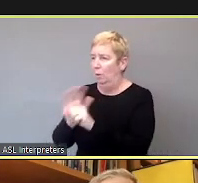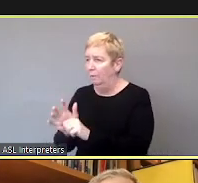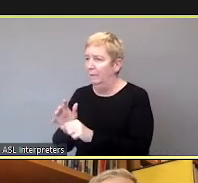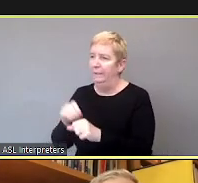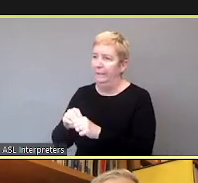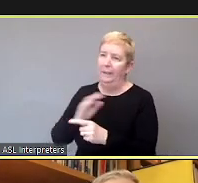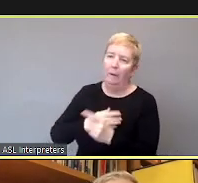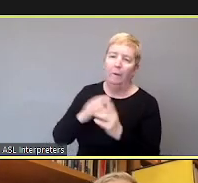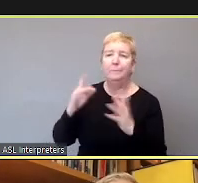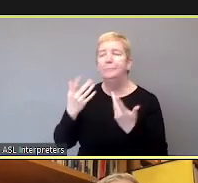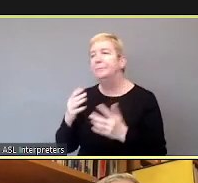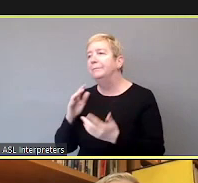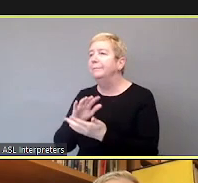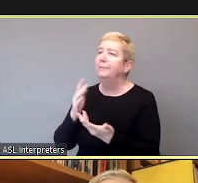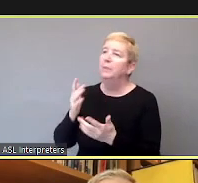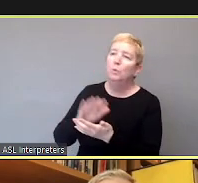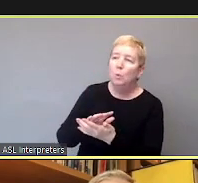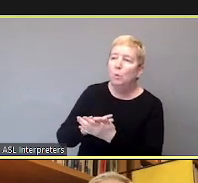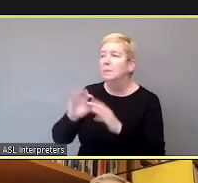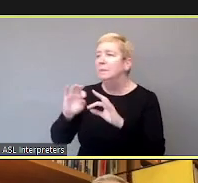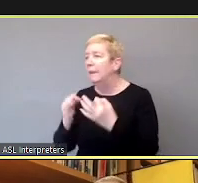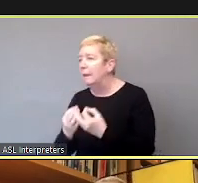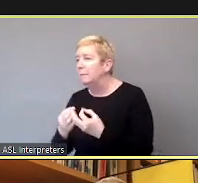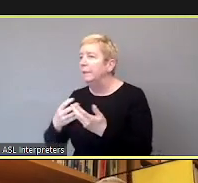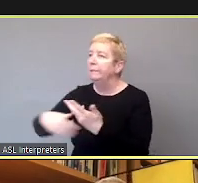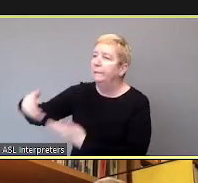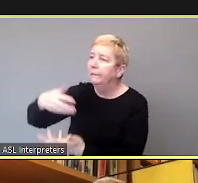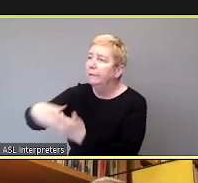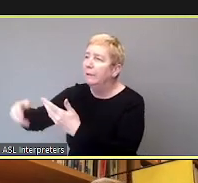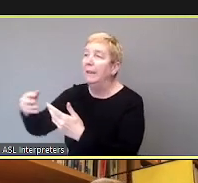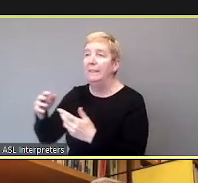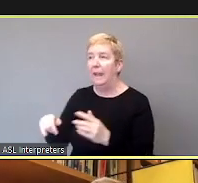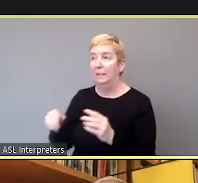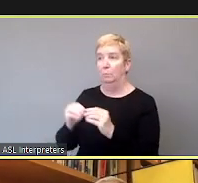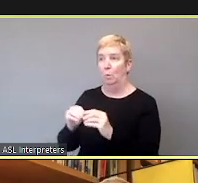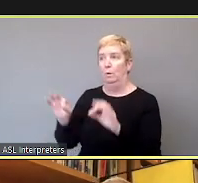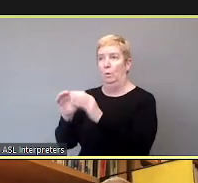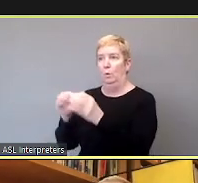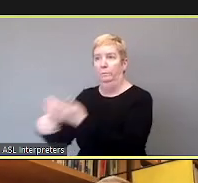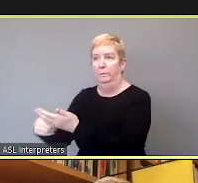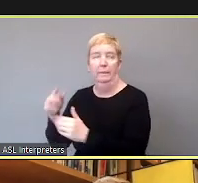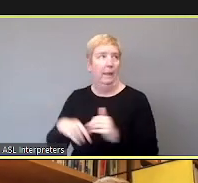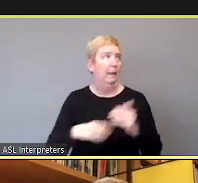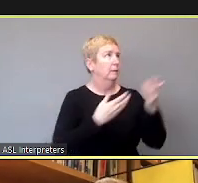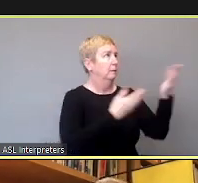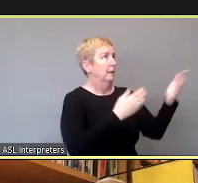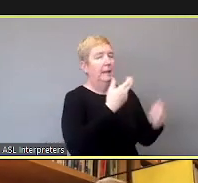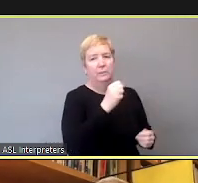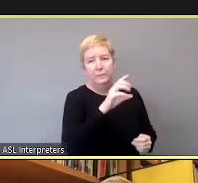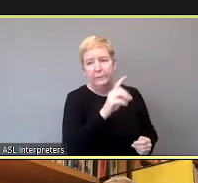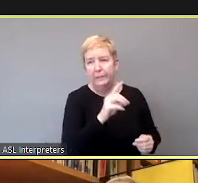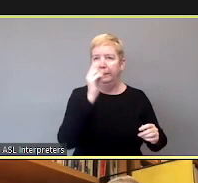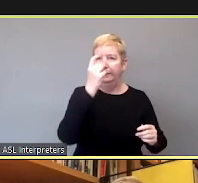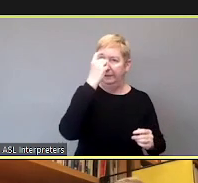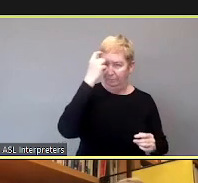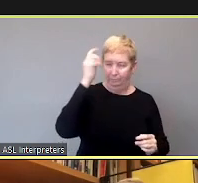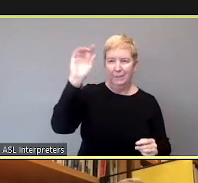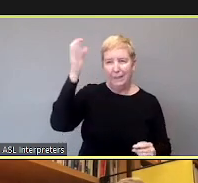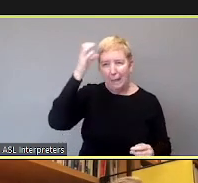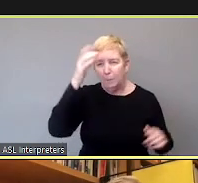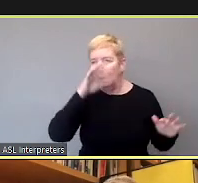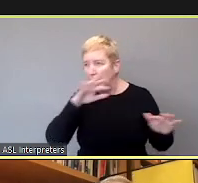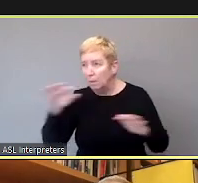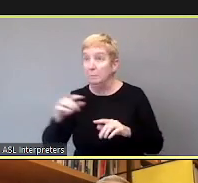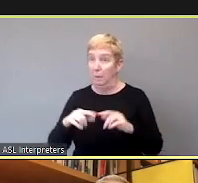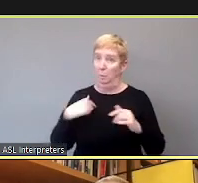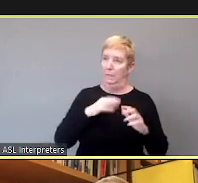does in the halls of DOH and the Capitol and HSD. And so I'm excited about that. And of course, you'll hear more about that today as